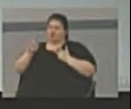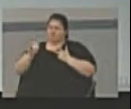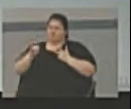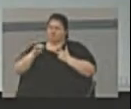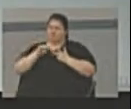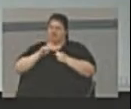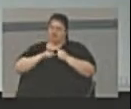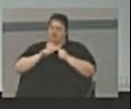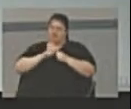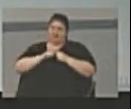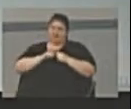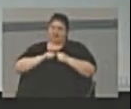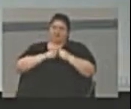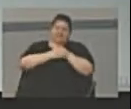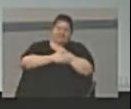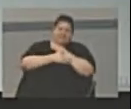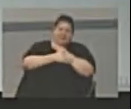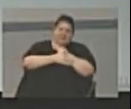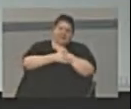rural character.